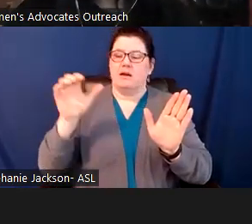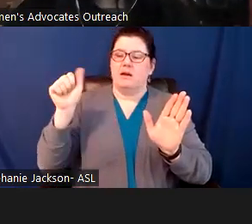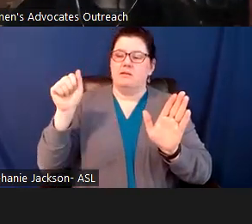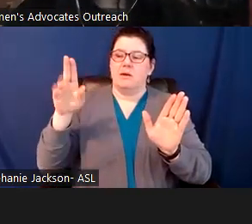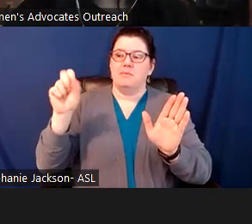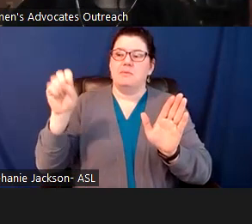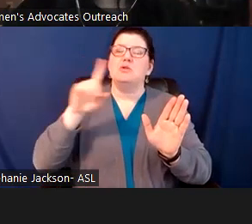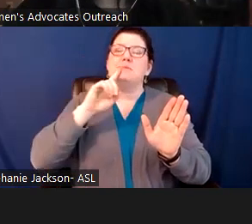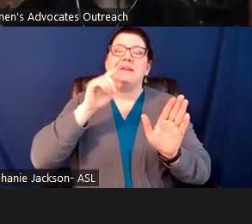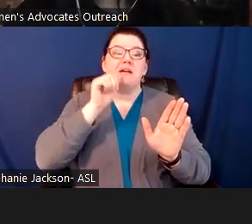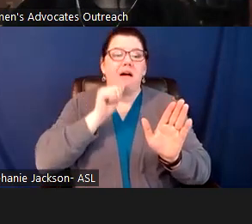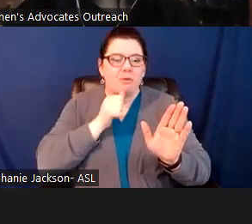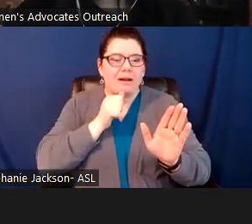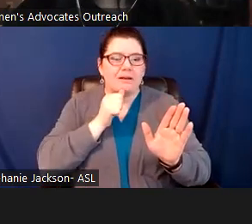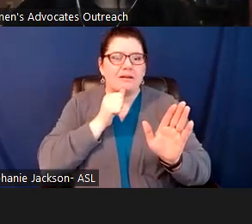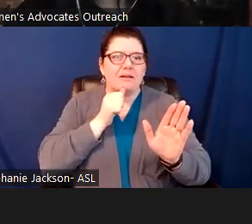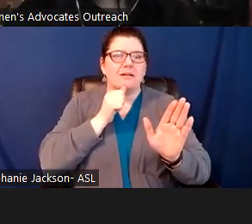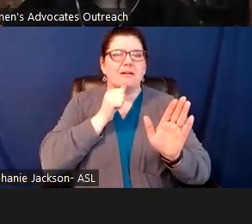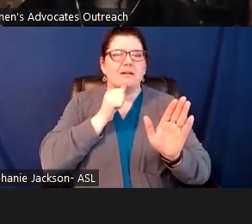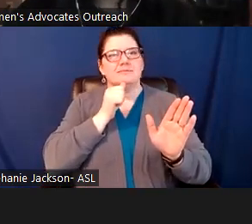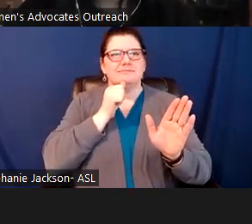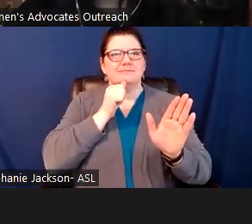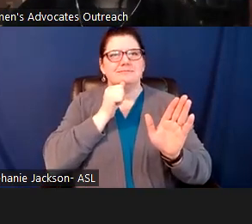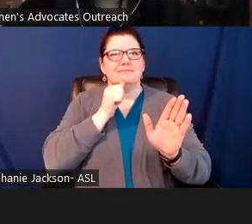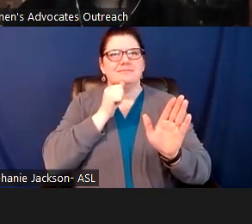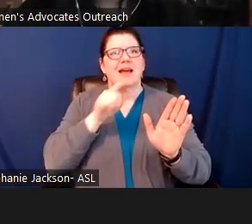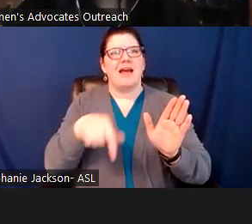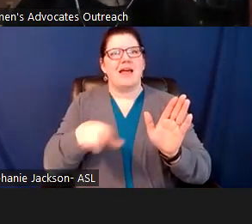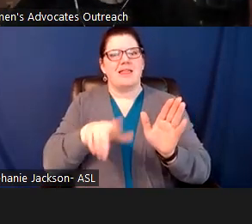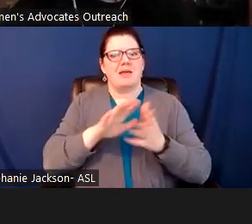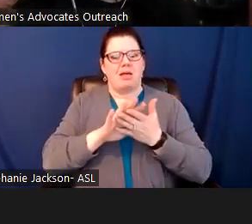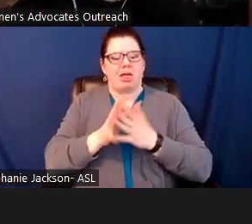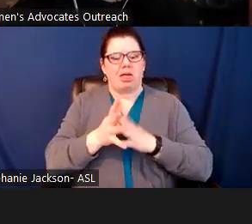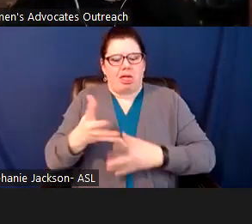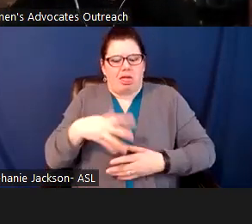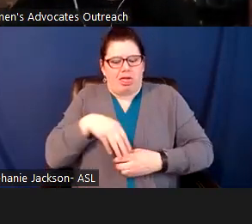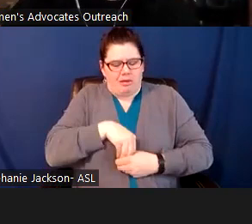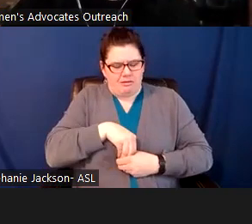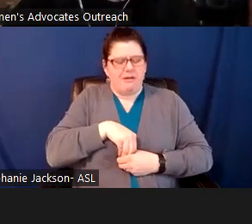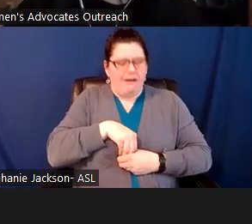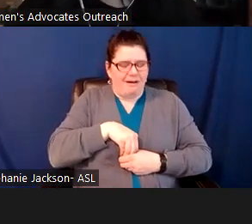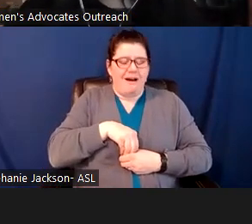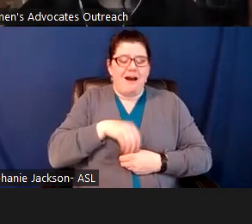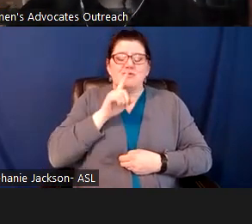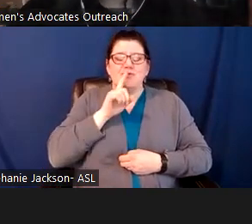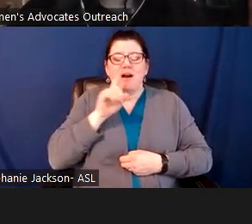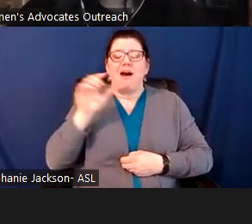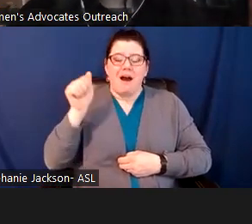tolerated, and we begin to kind of internalize abuse, claiming that it's love. Abuse is